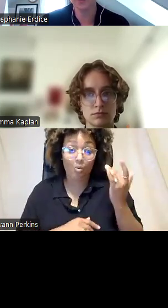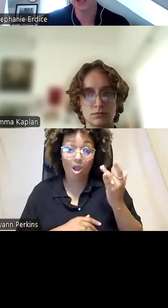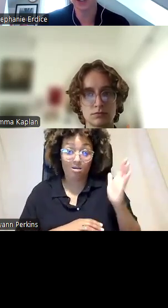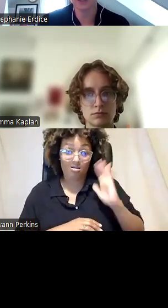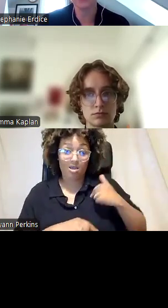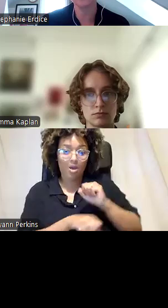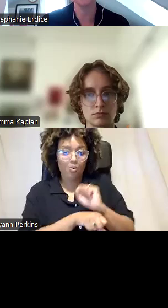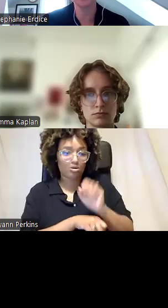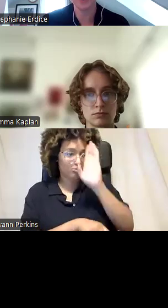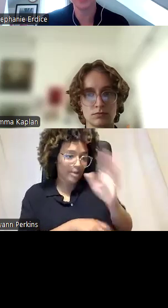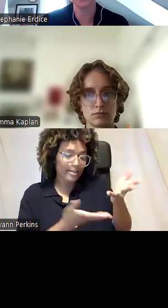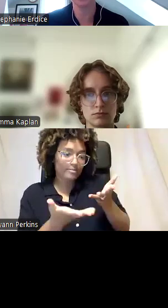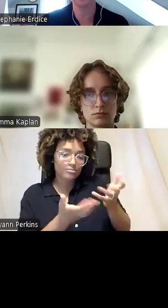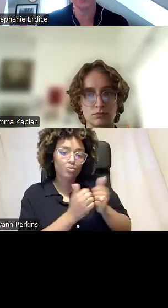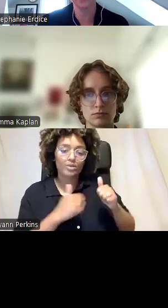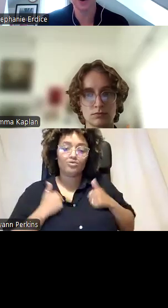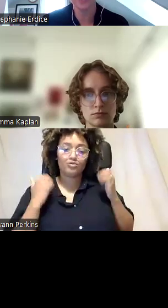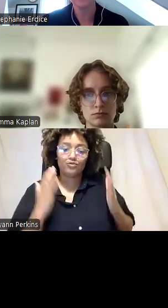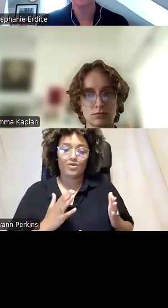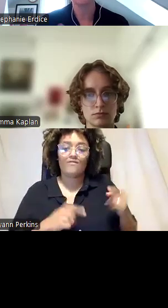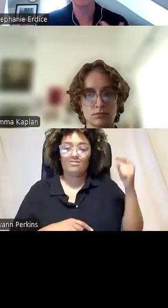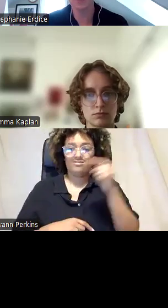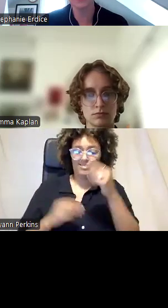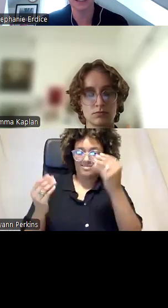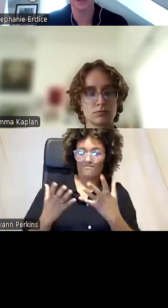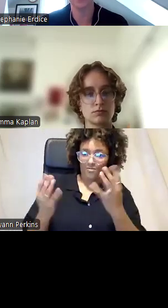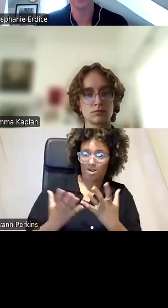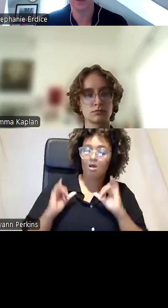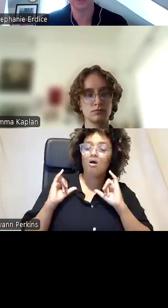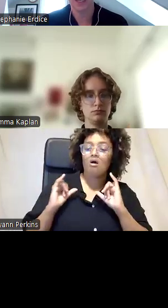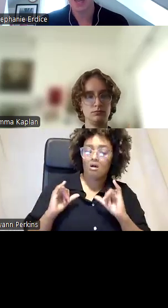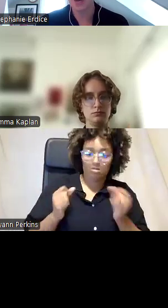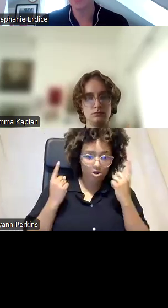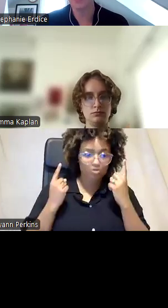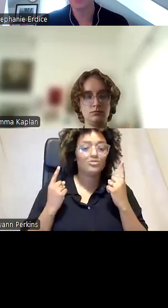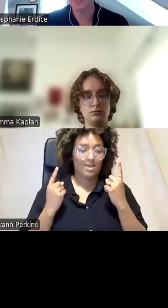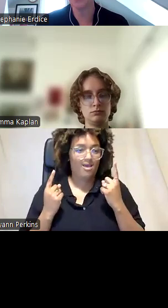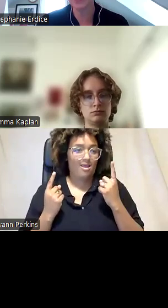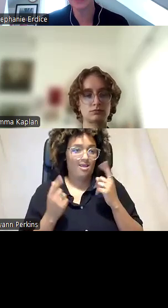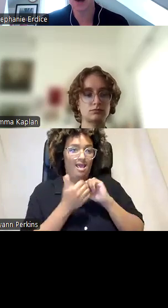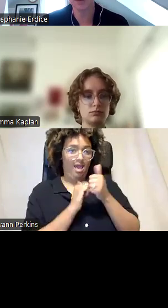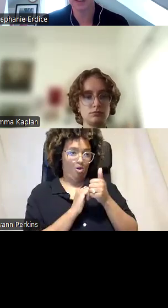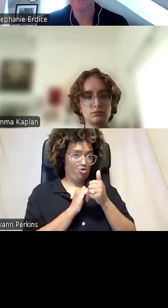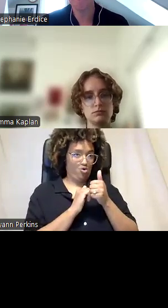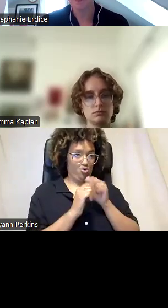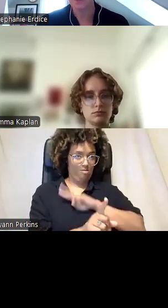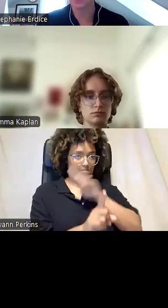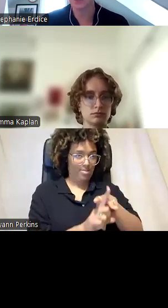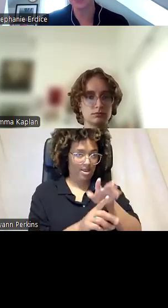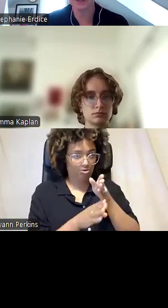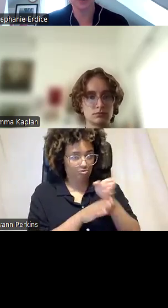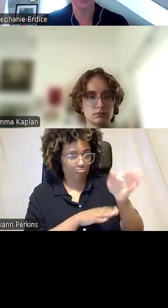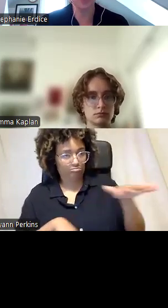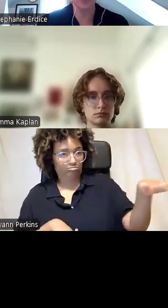this information gave me a way to quantify what I was seeing in the field and really helped me